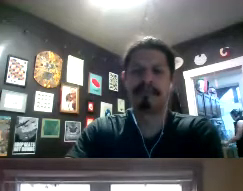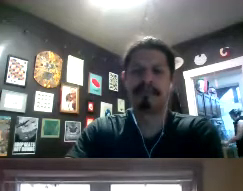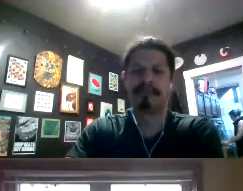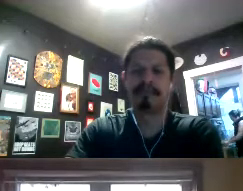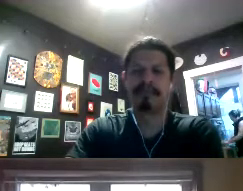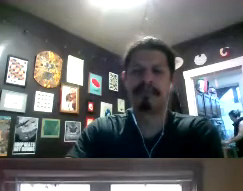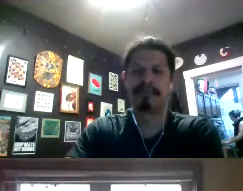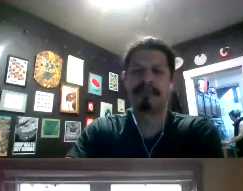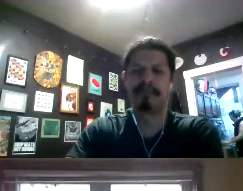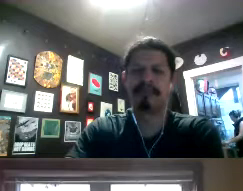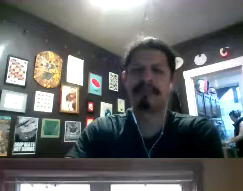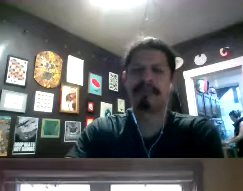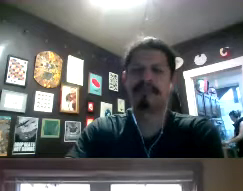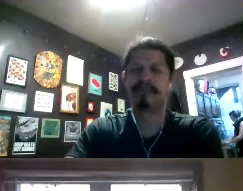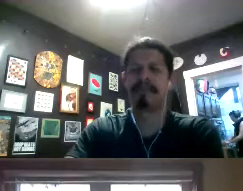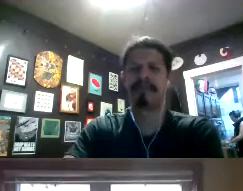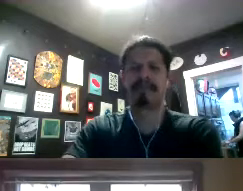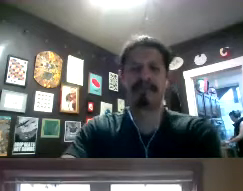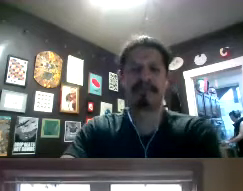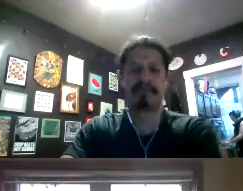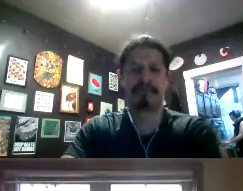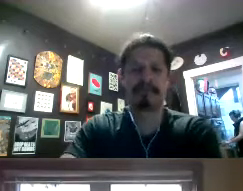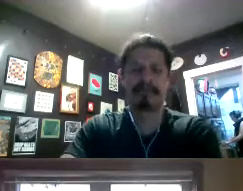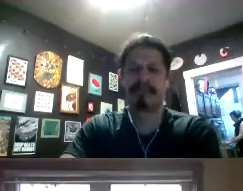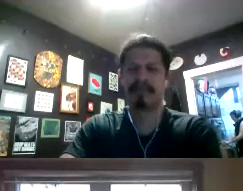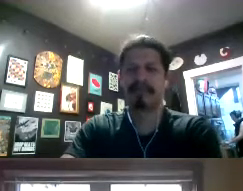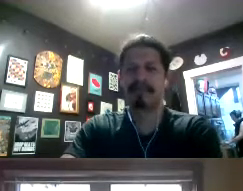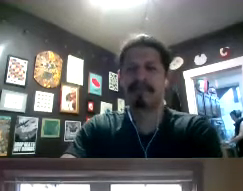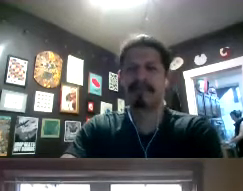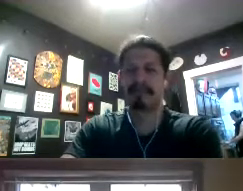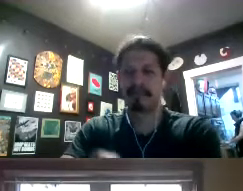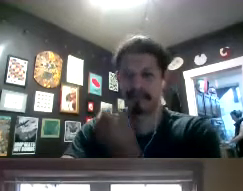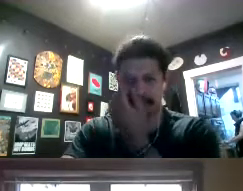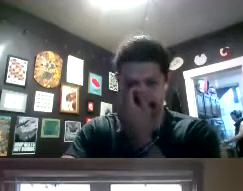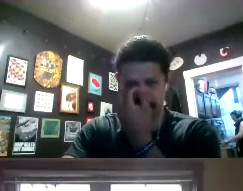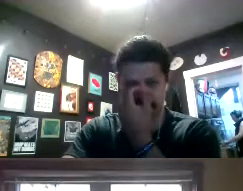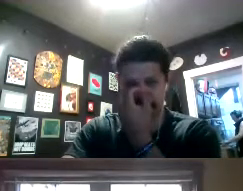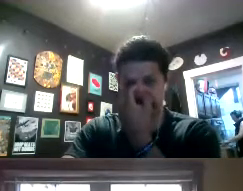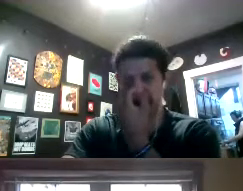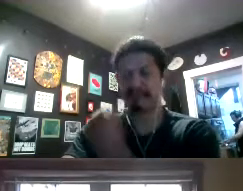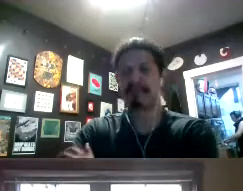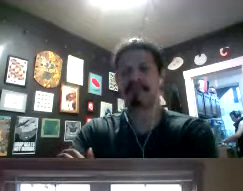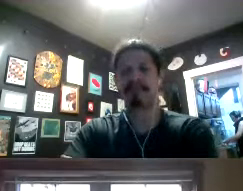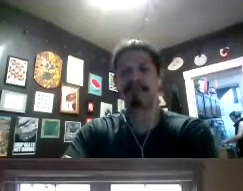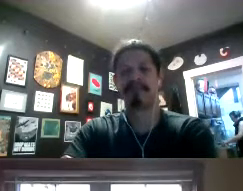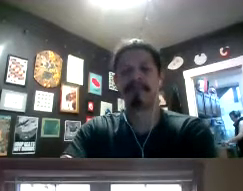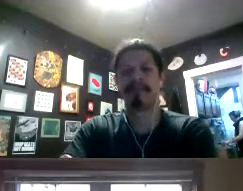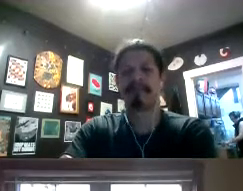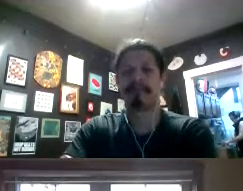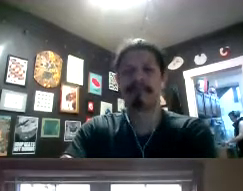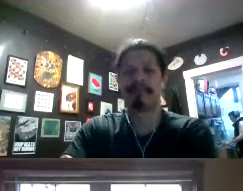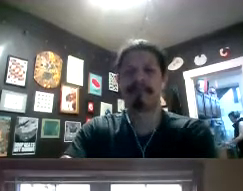Avenue. Making that connection on Beacon there would require adding a climbing lane because it is a little bit of a steep